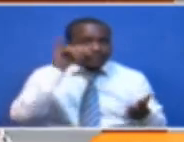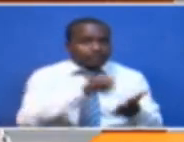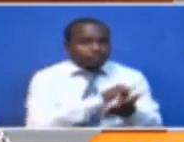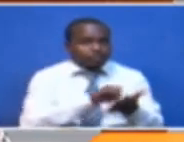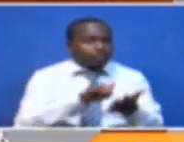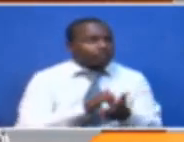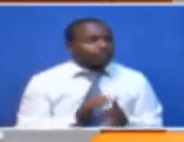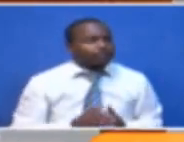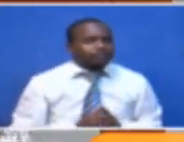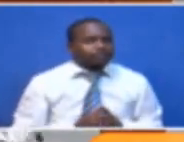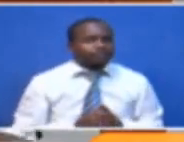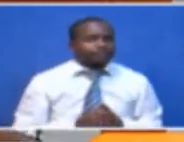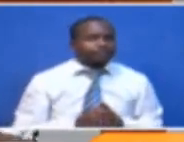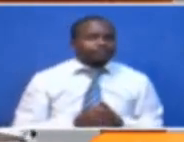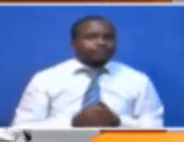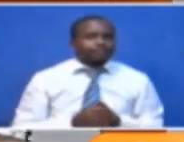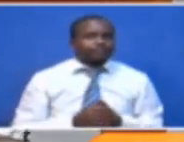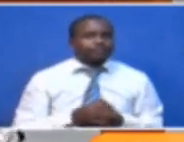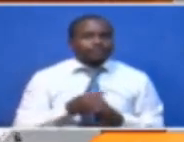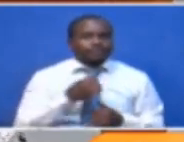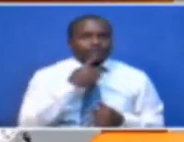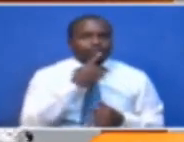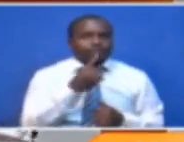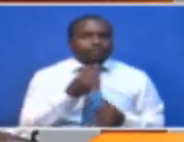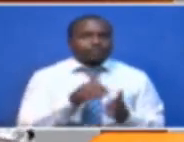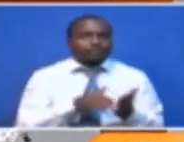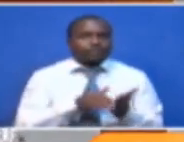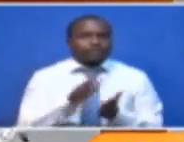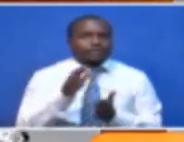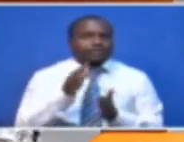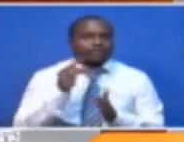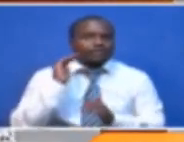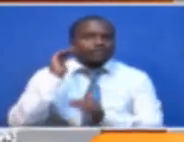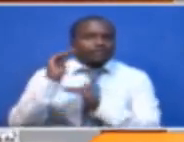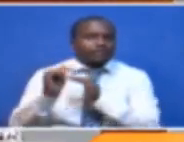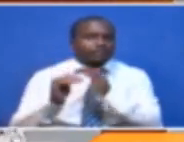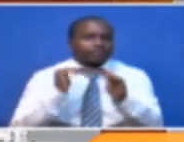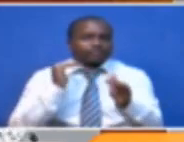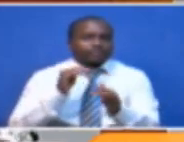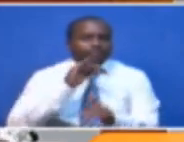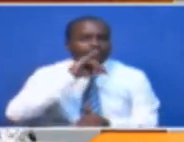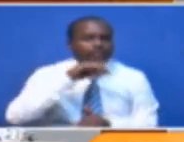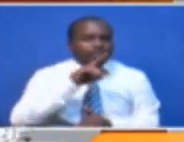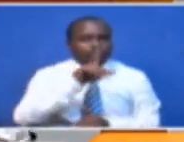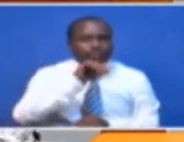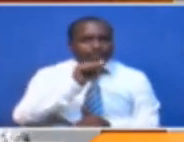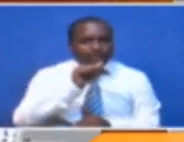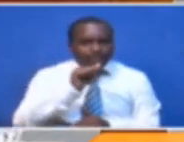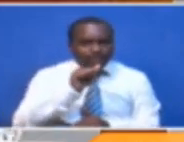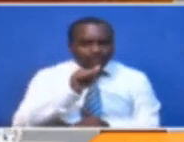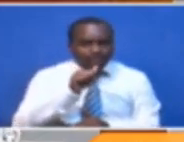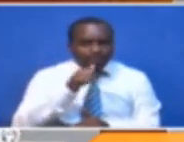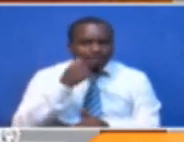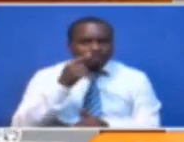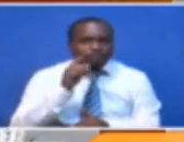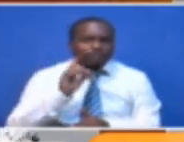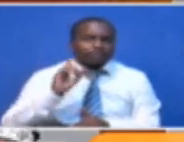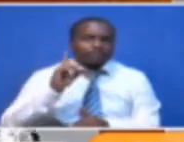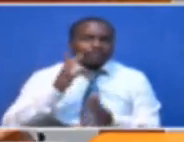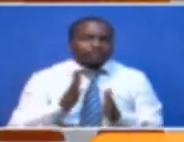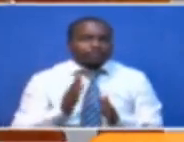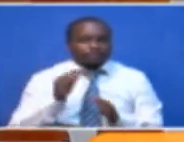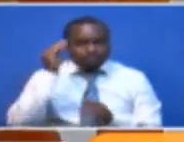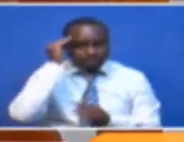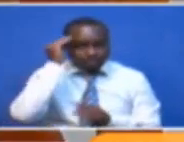York. Mr. Moi sent Professor Njuria Odhiambo, who was then as the Minister for Education, to lead